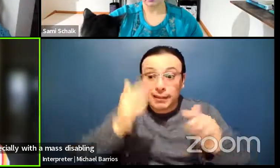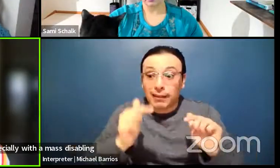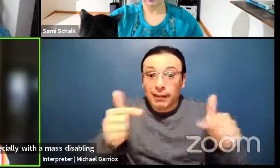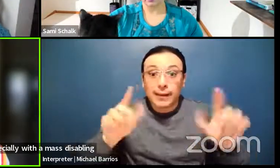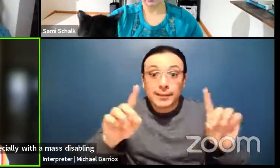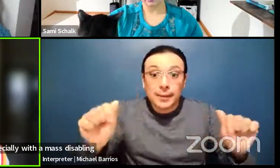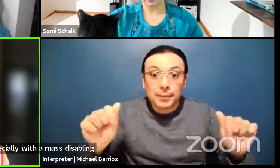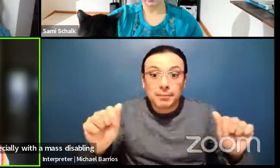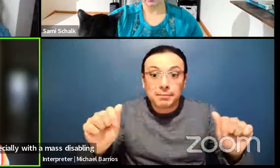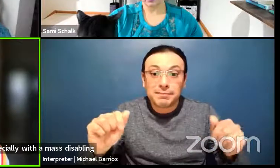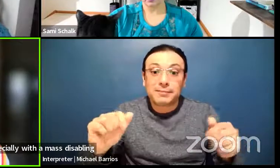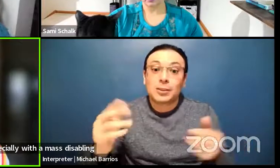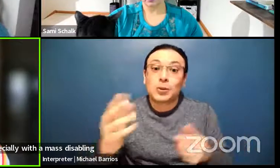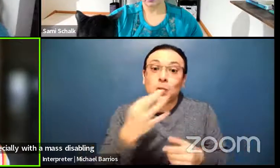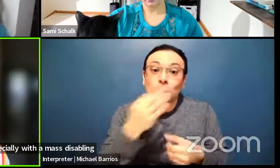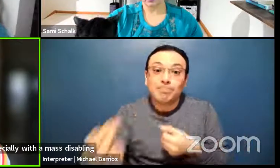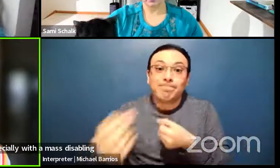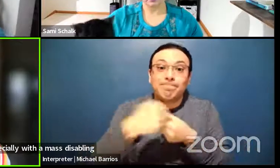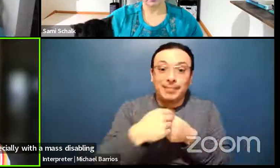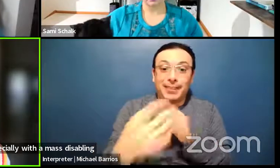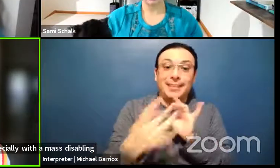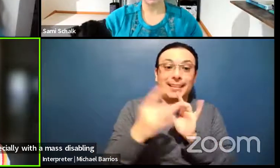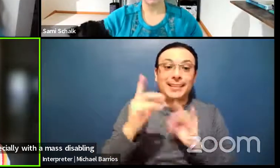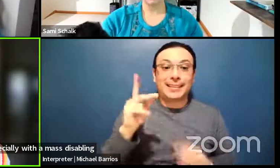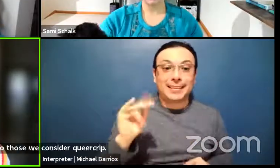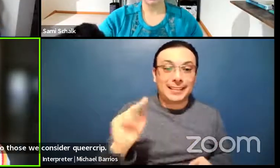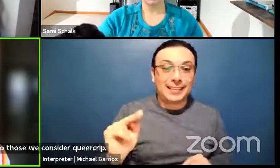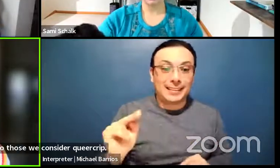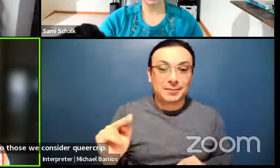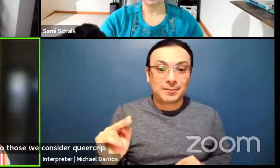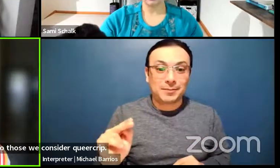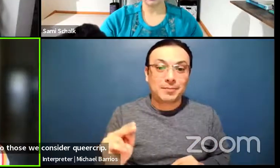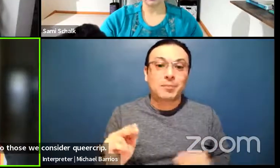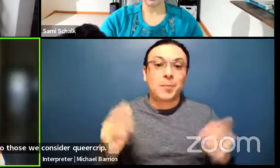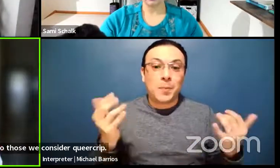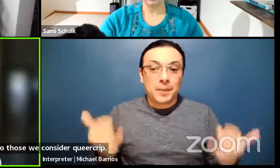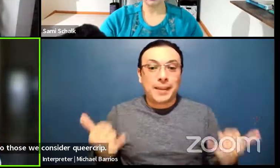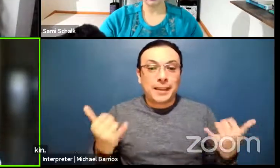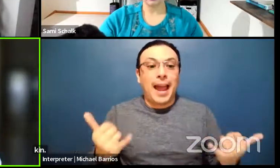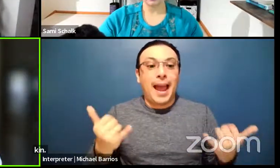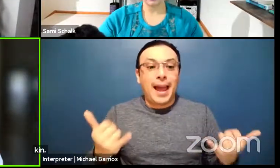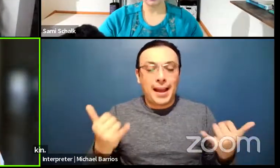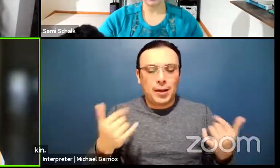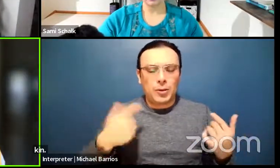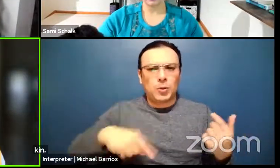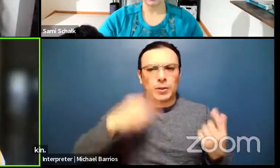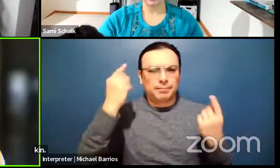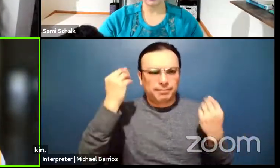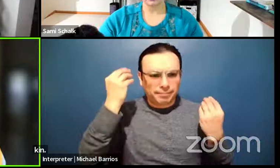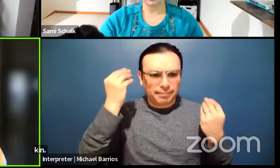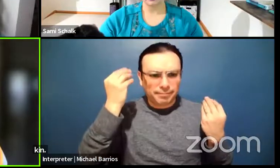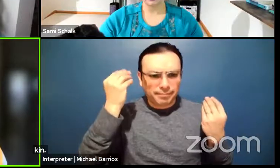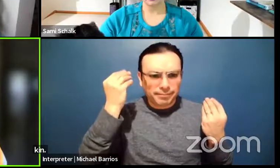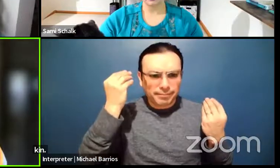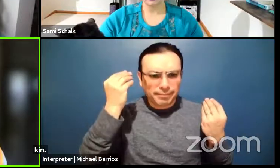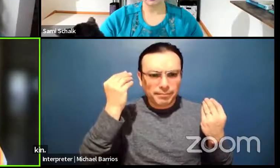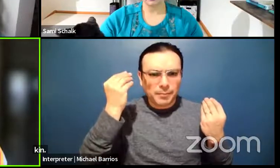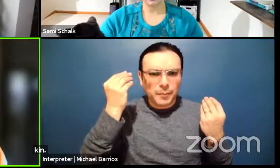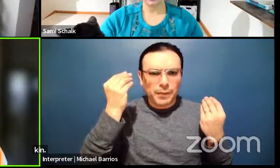address how the COVID-19 pandemic and the suggested best practices for reducing viral transformation